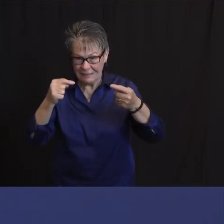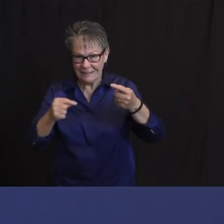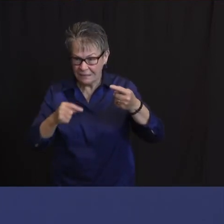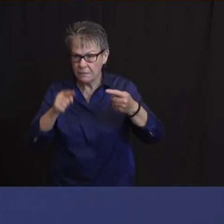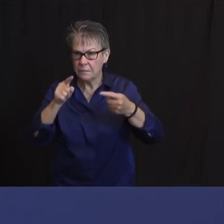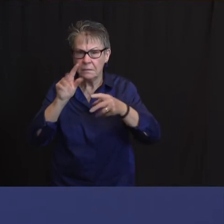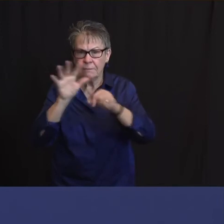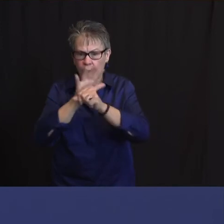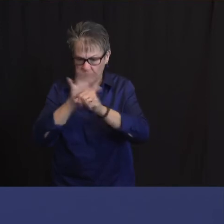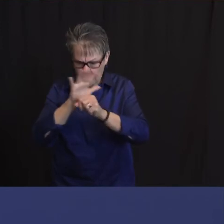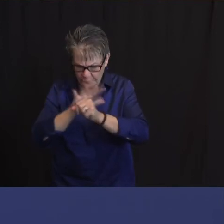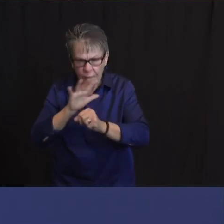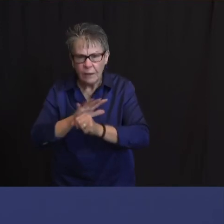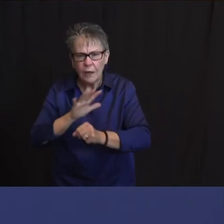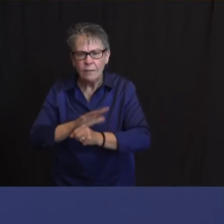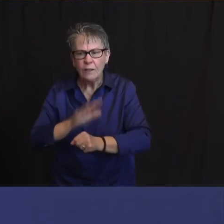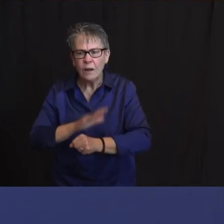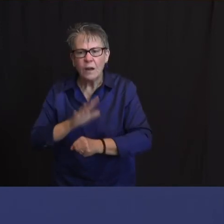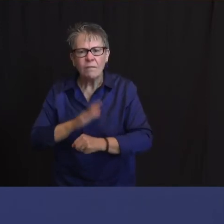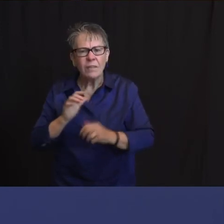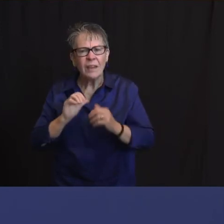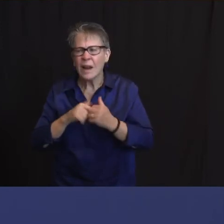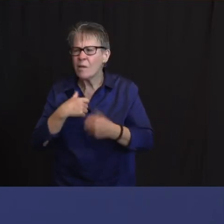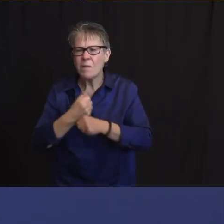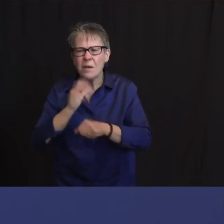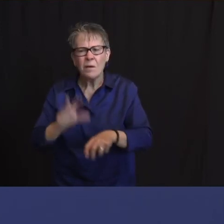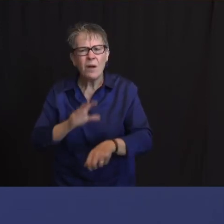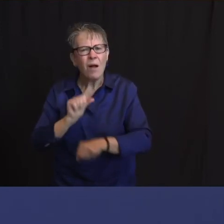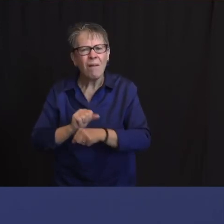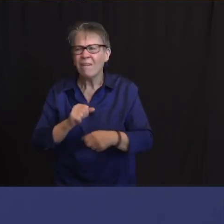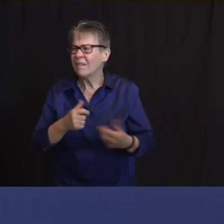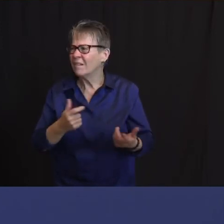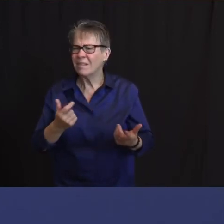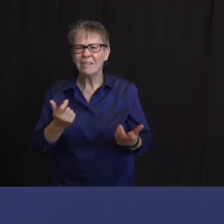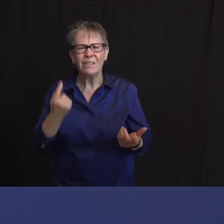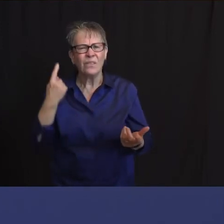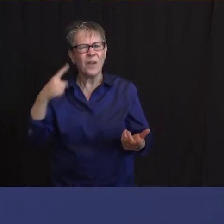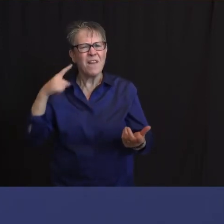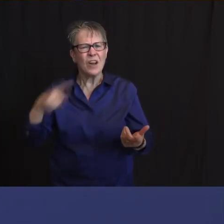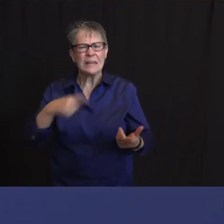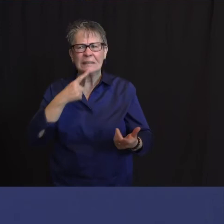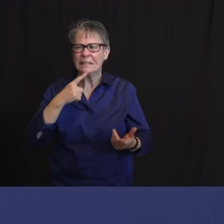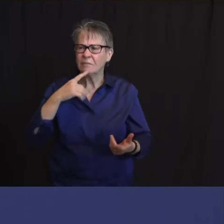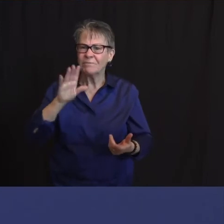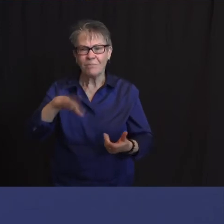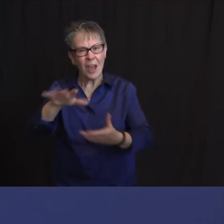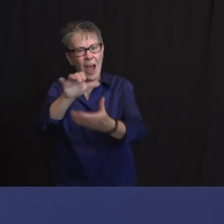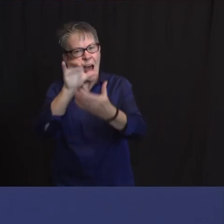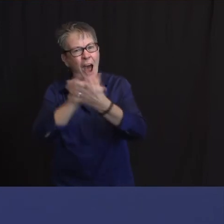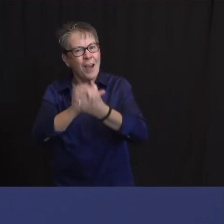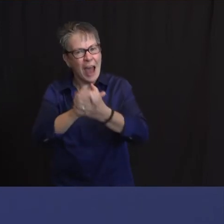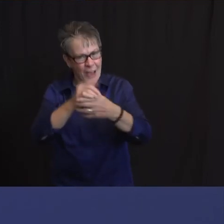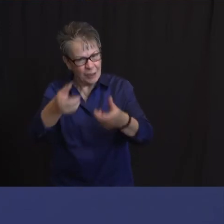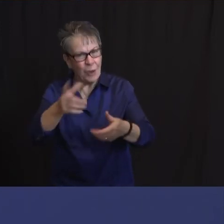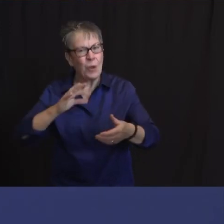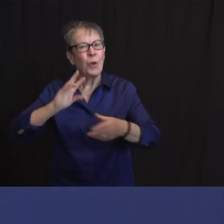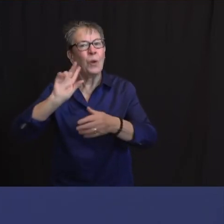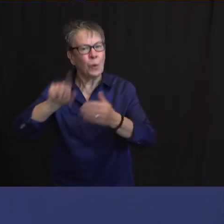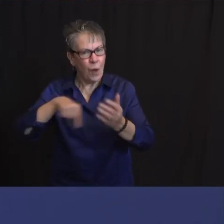So why are they getting this email to tell them, congratulations, go make an appointment? There's no availability through August and